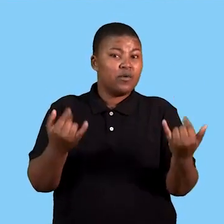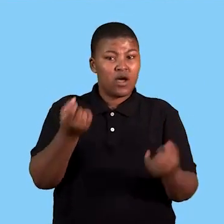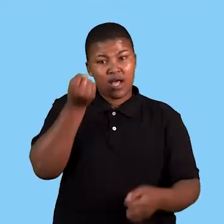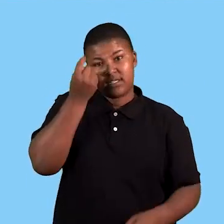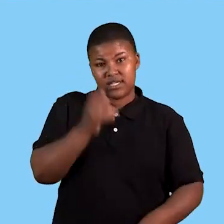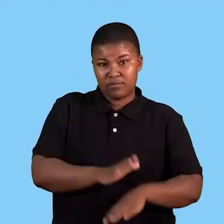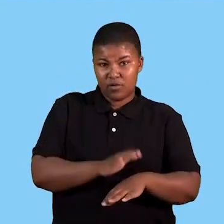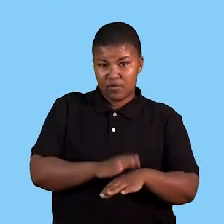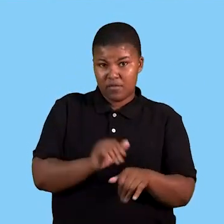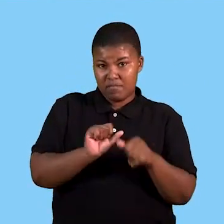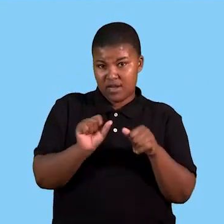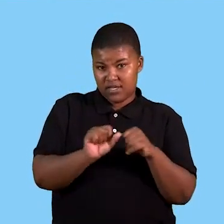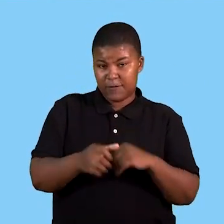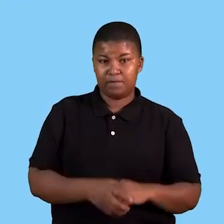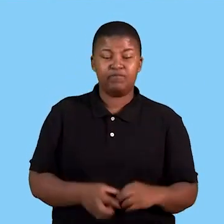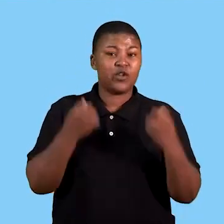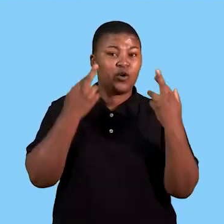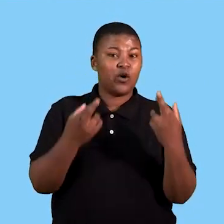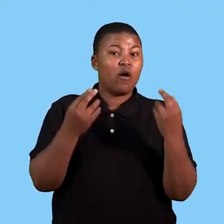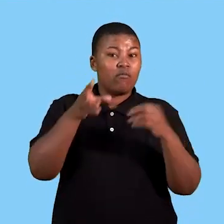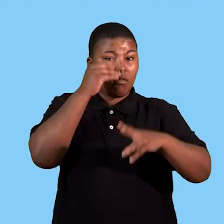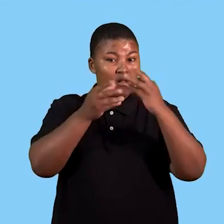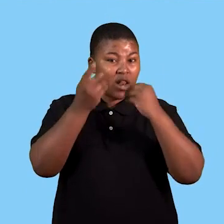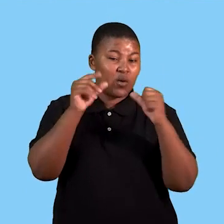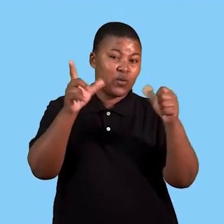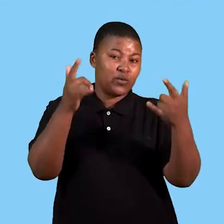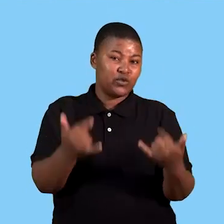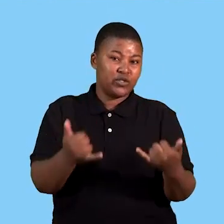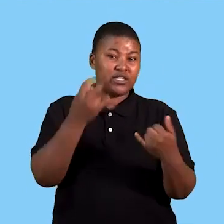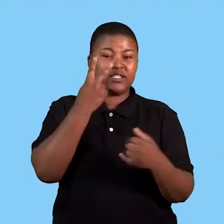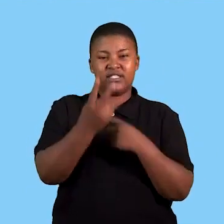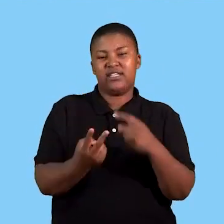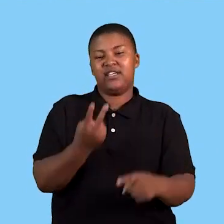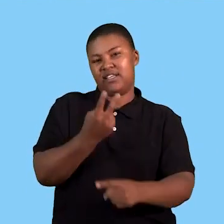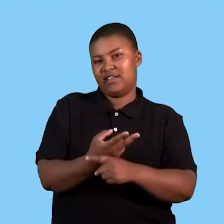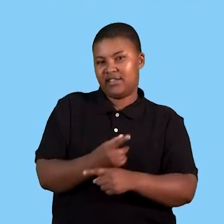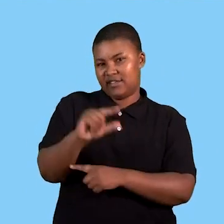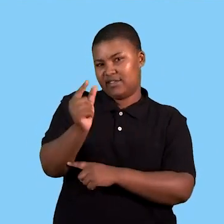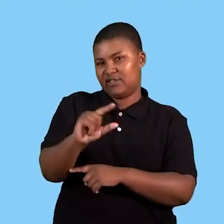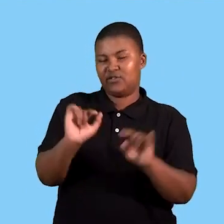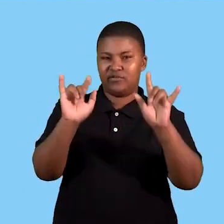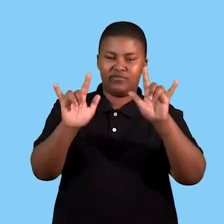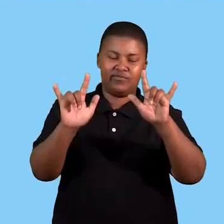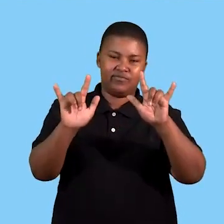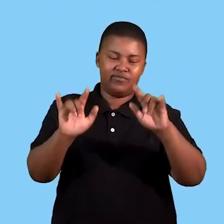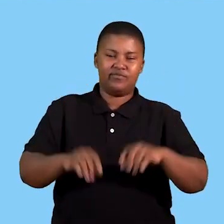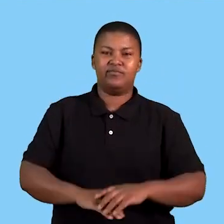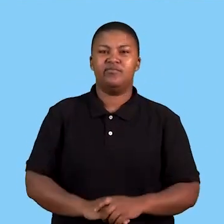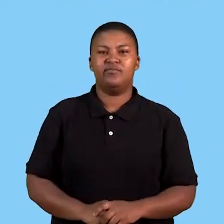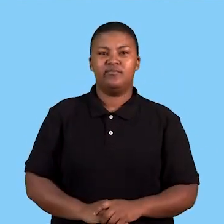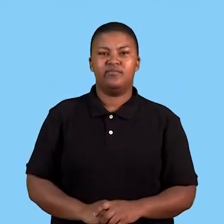you understand that these 2 can influence on each other. I hope you had a good lesson with us today, or in this lesson, and